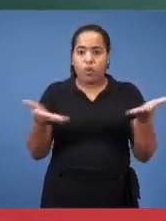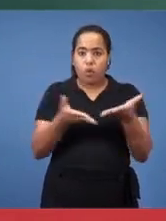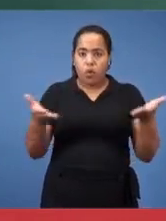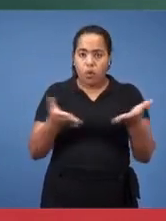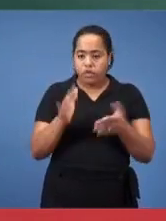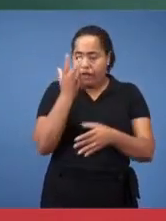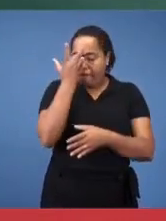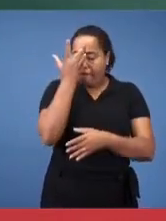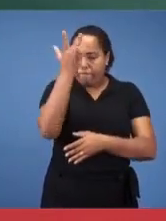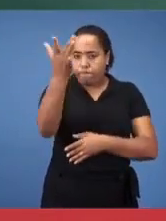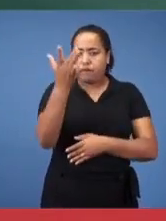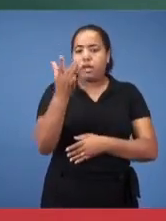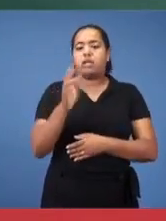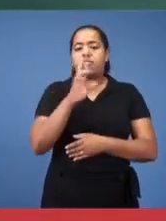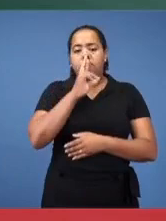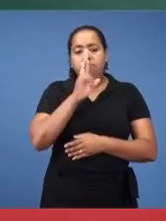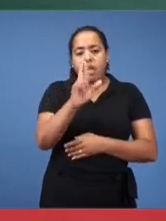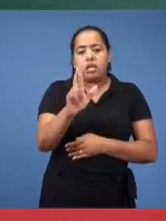brethren